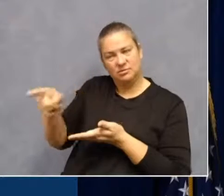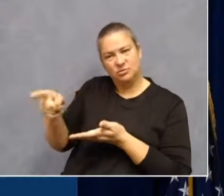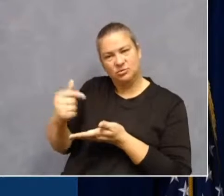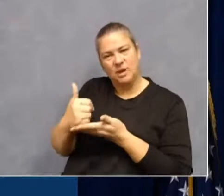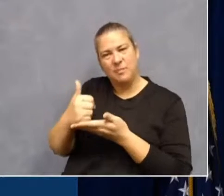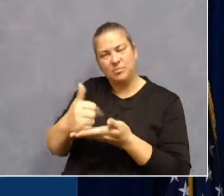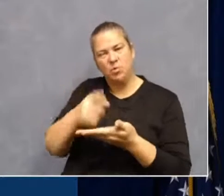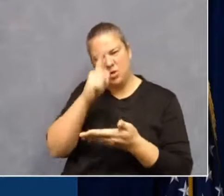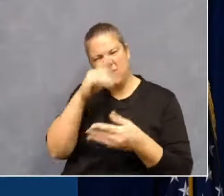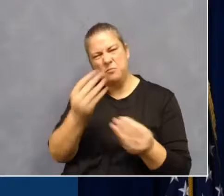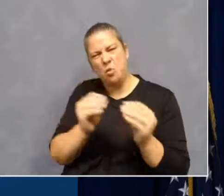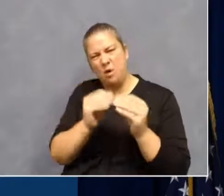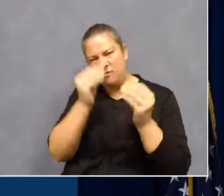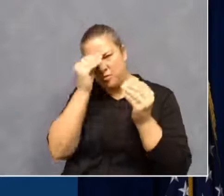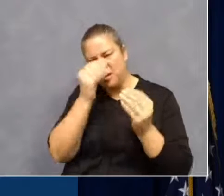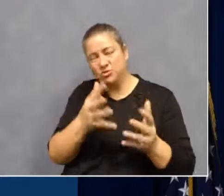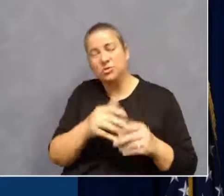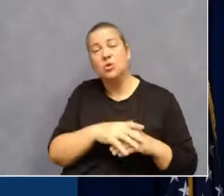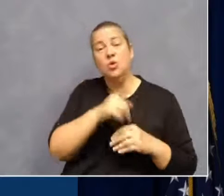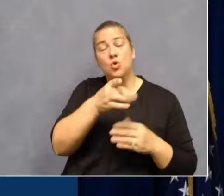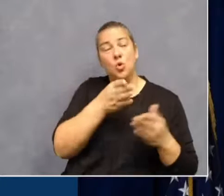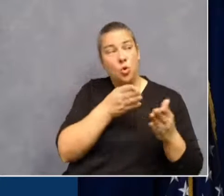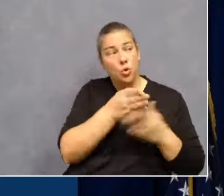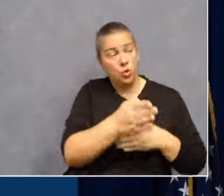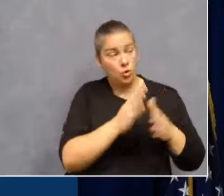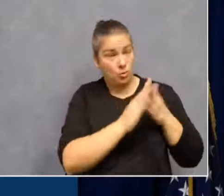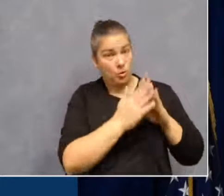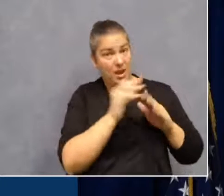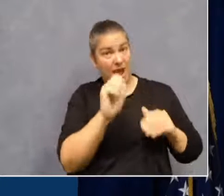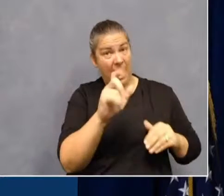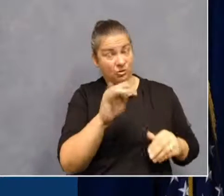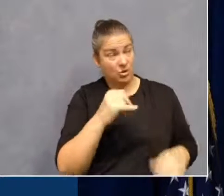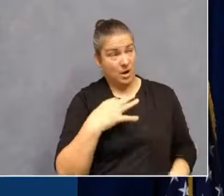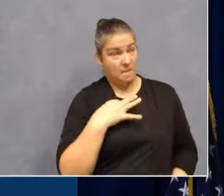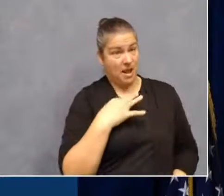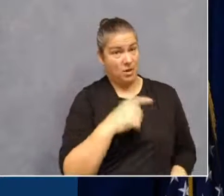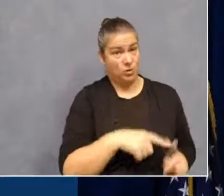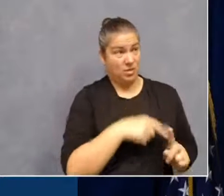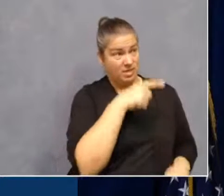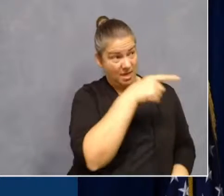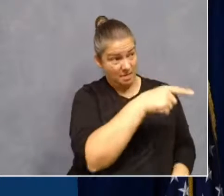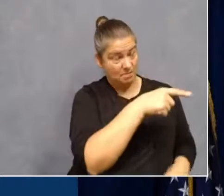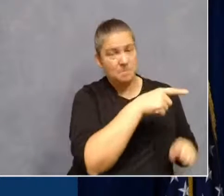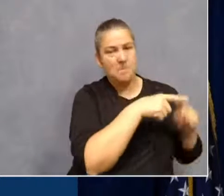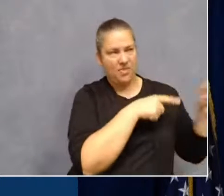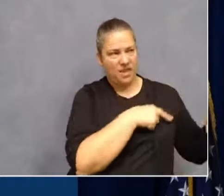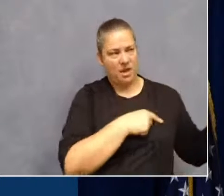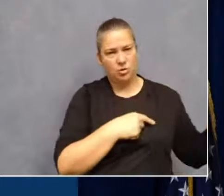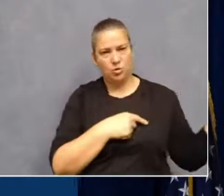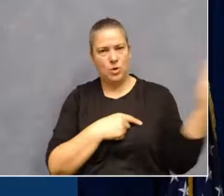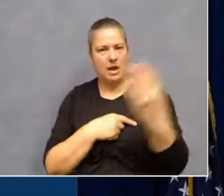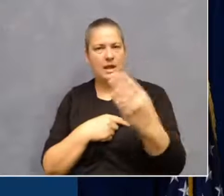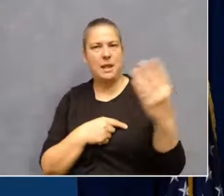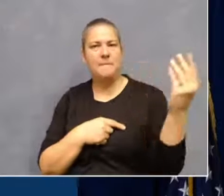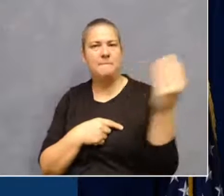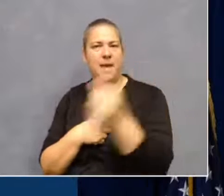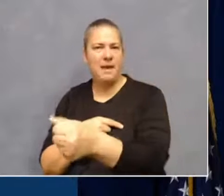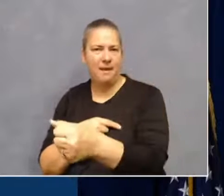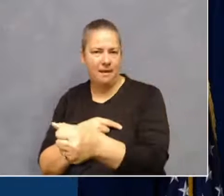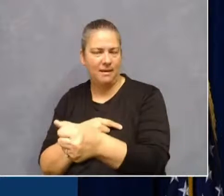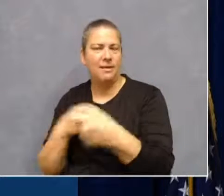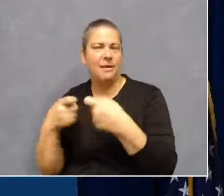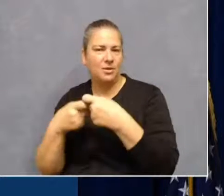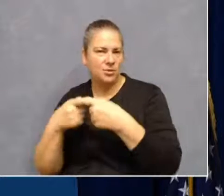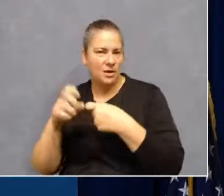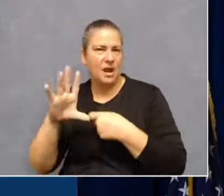apply through Community Action, but the funds will go directly to the utility to pay off those past due bills. Community